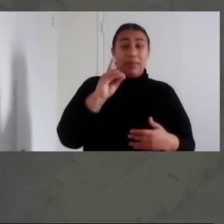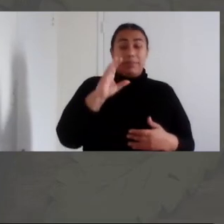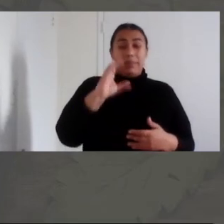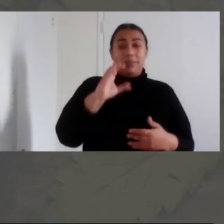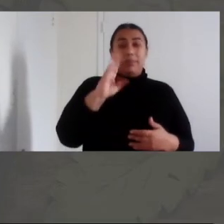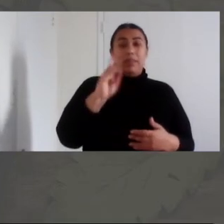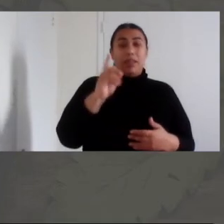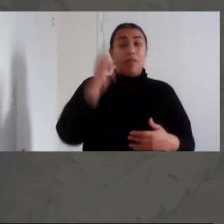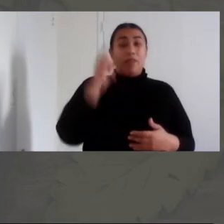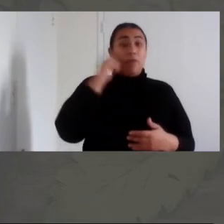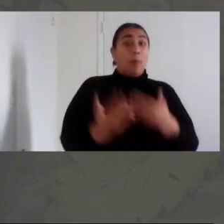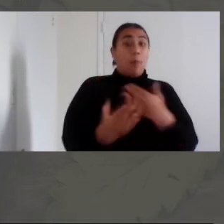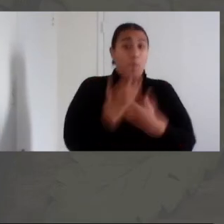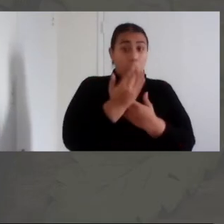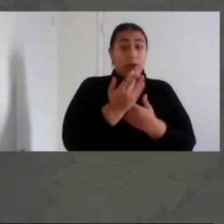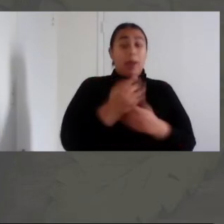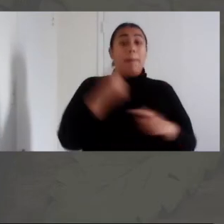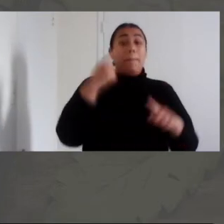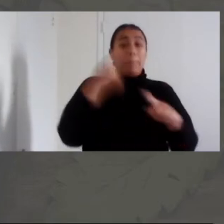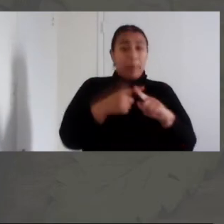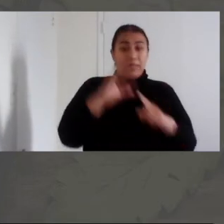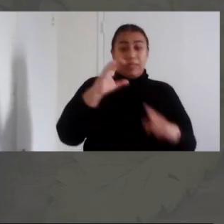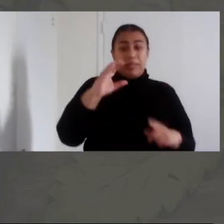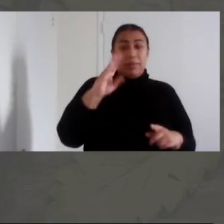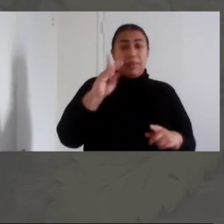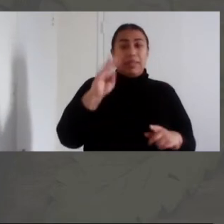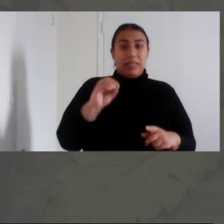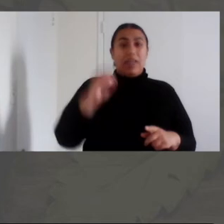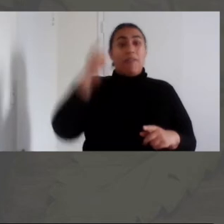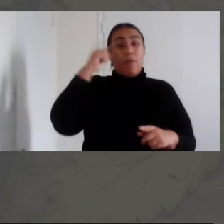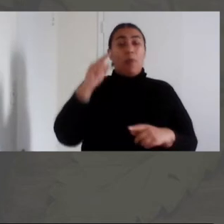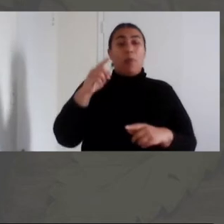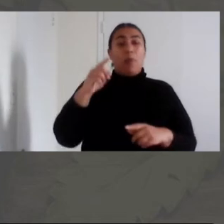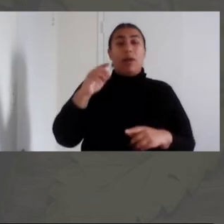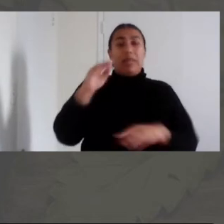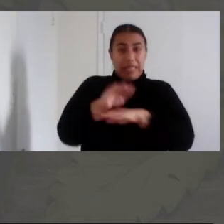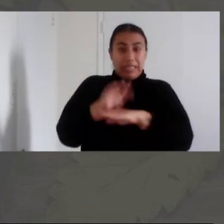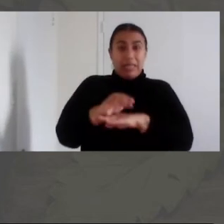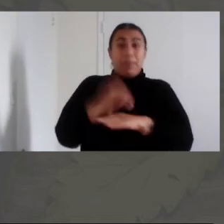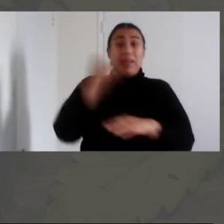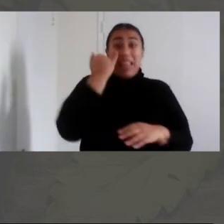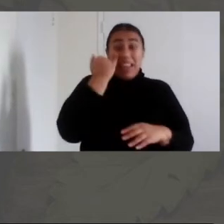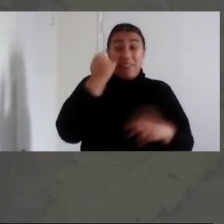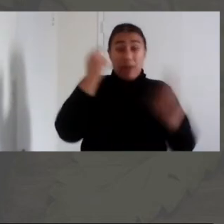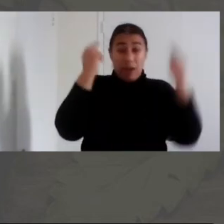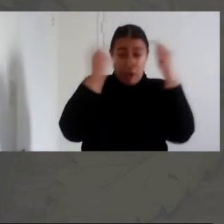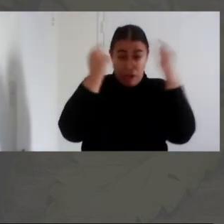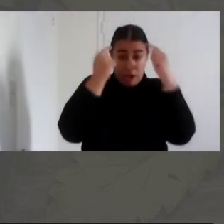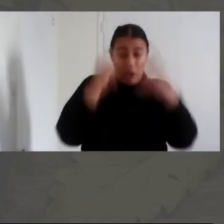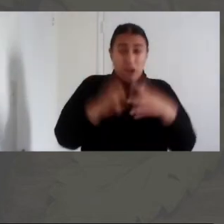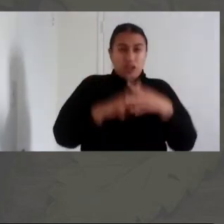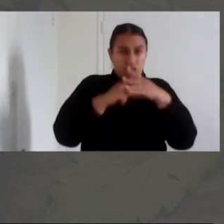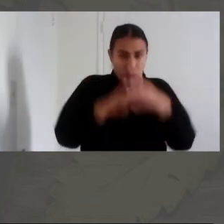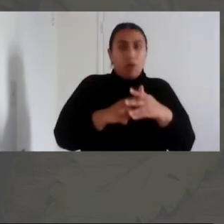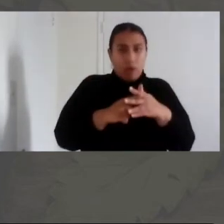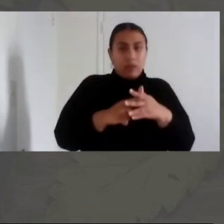Apollo's treatment plan for this particular patient was CBD during the day, and also the physician added a dose 2 hours